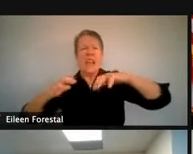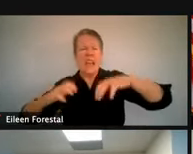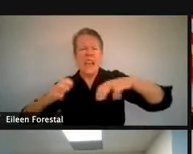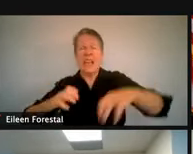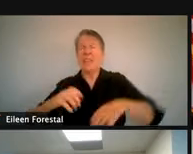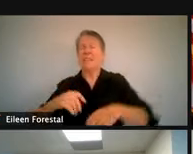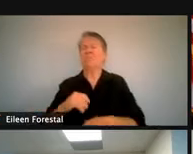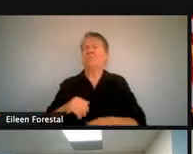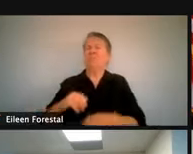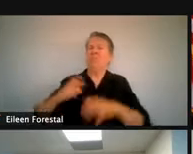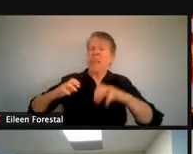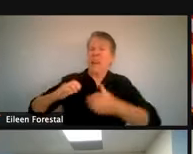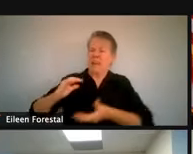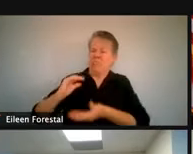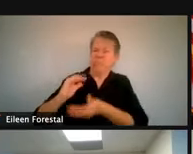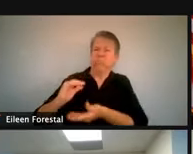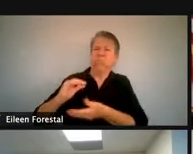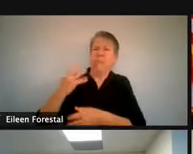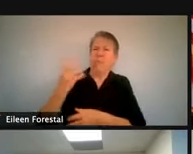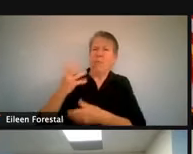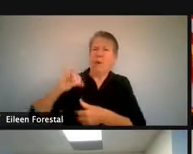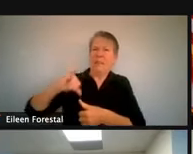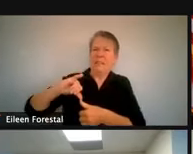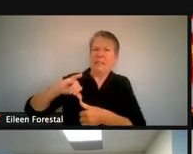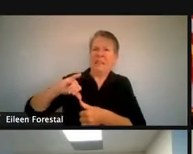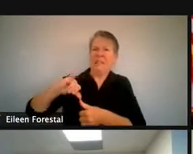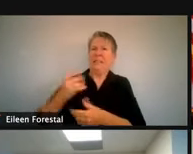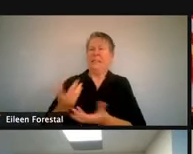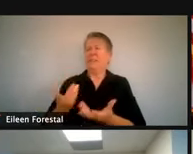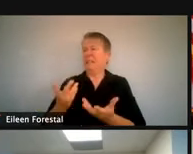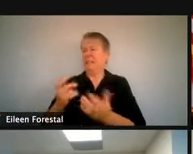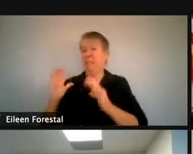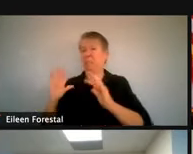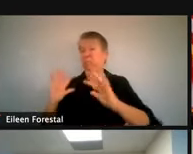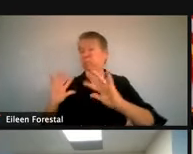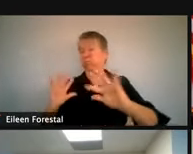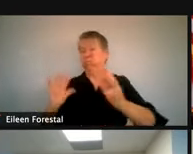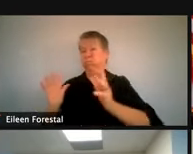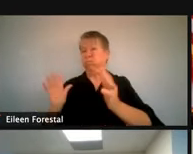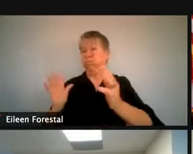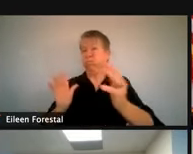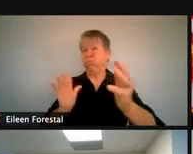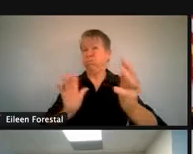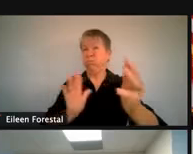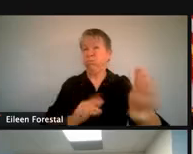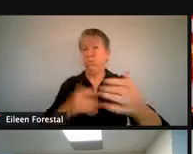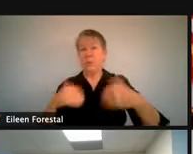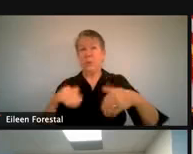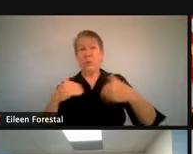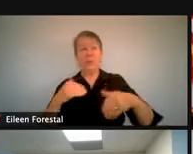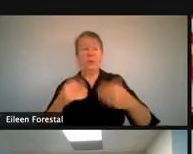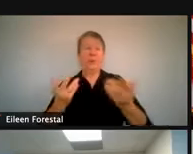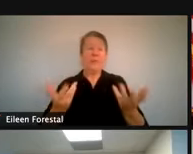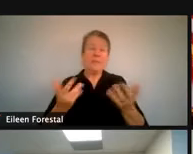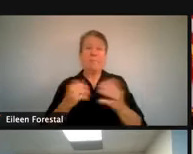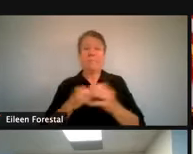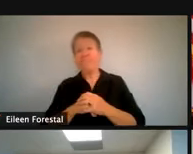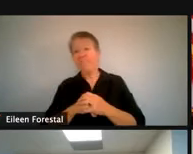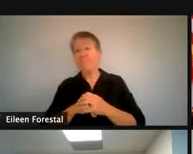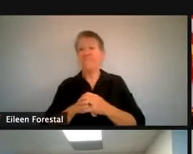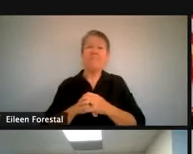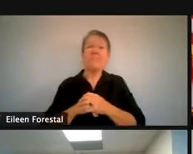speaks to, those tents and things that are set up outdoors. Just again, although we messaged it on our social media to make